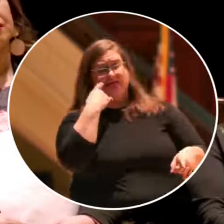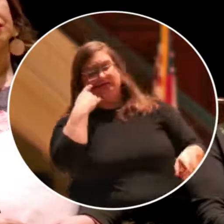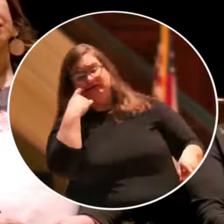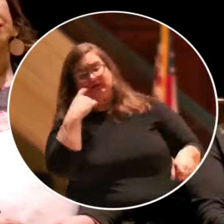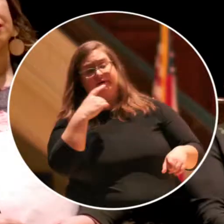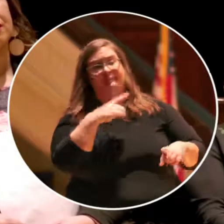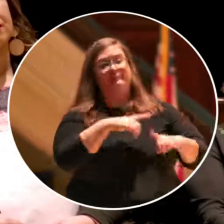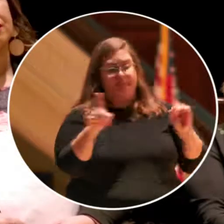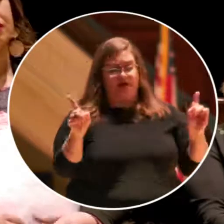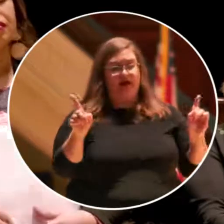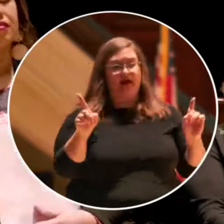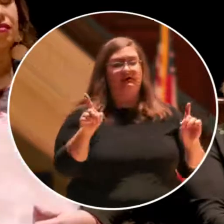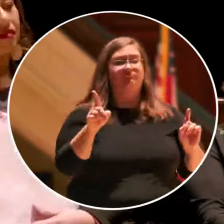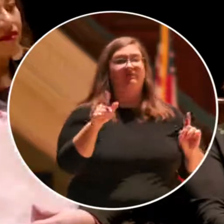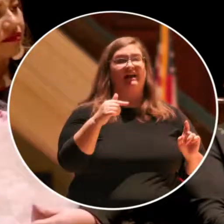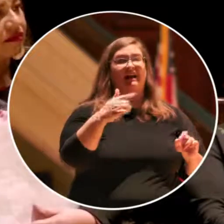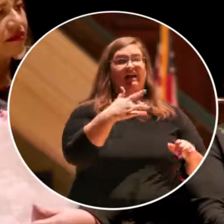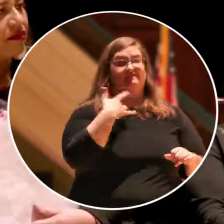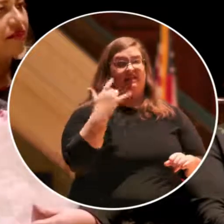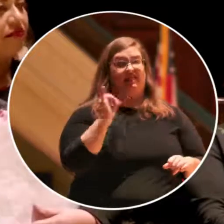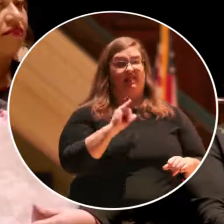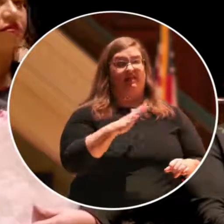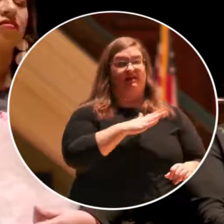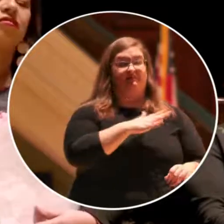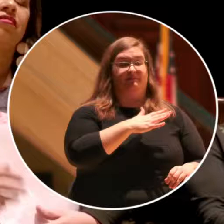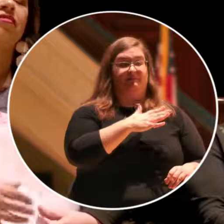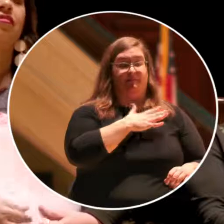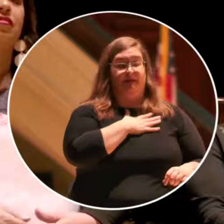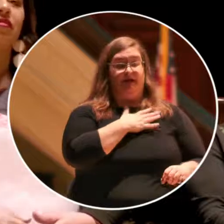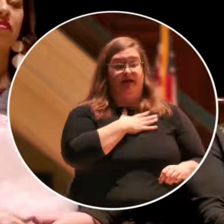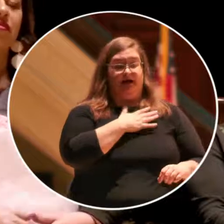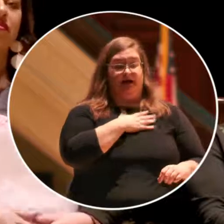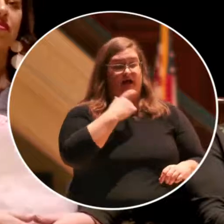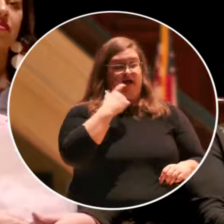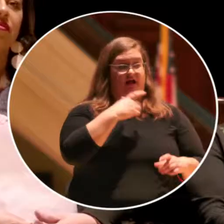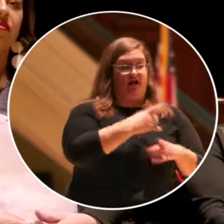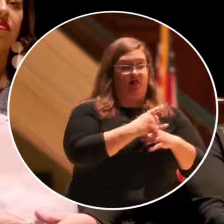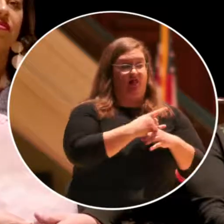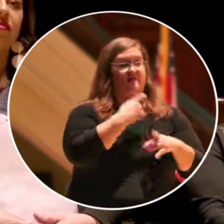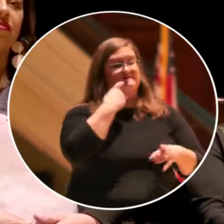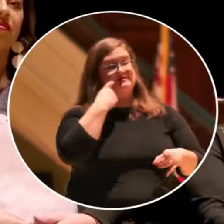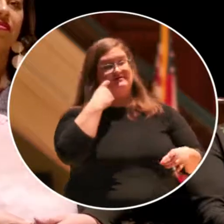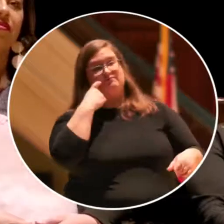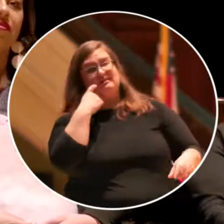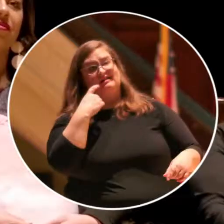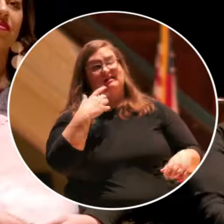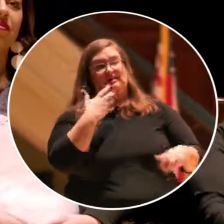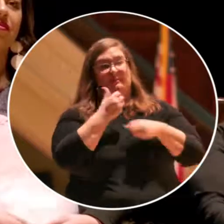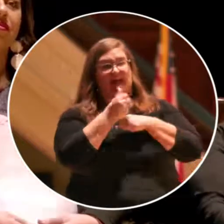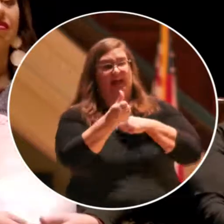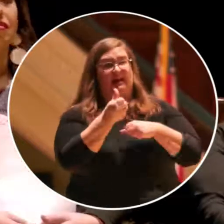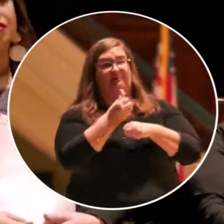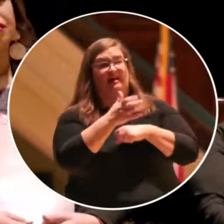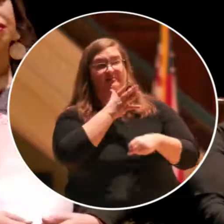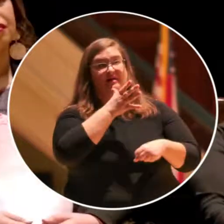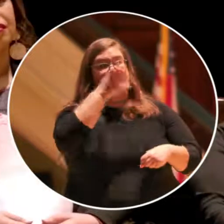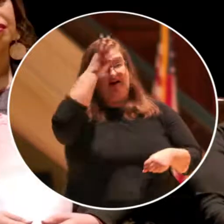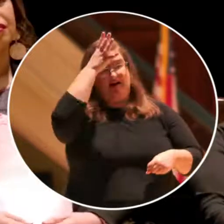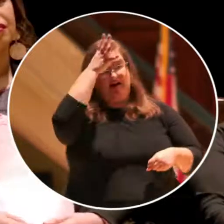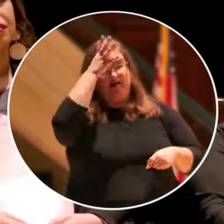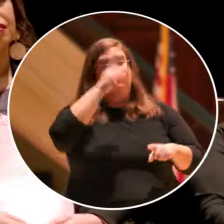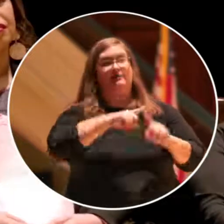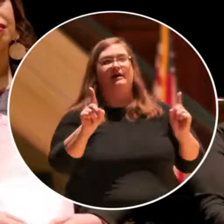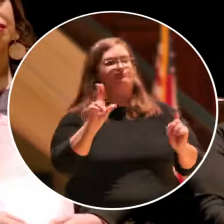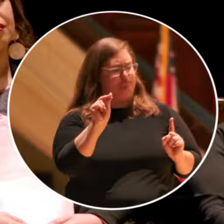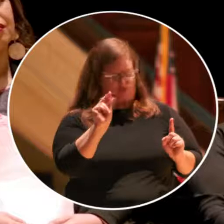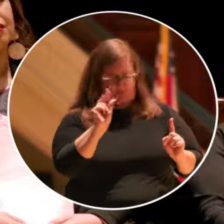fault. So he would have his parents over for dinner once a week and tell them something they did well. He intentionally told them what